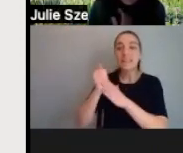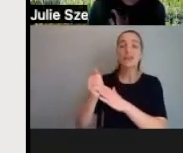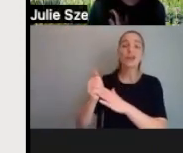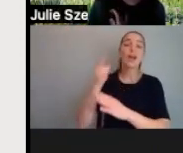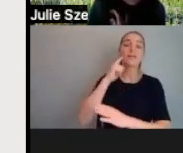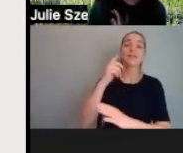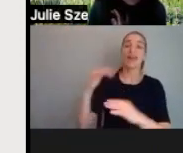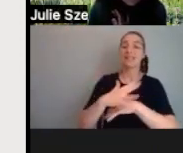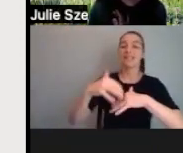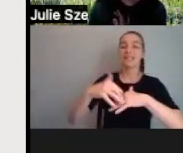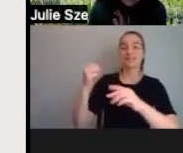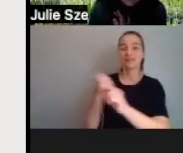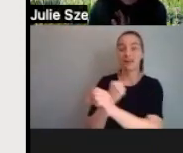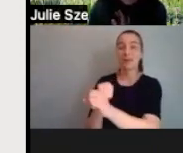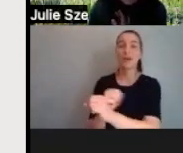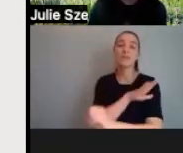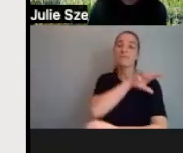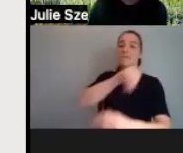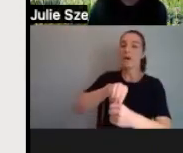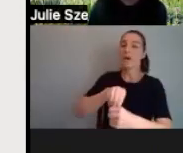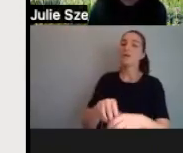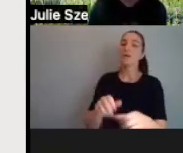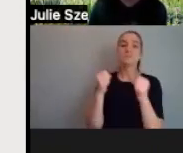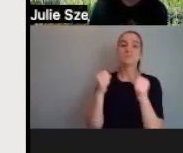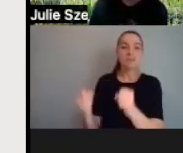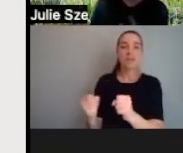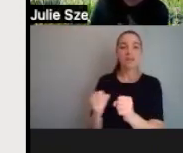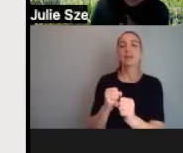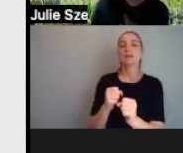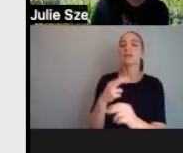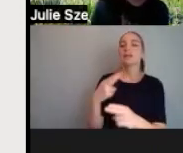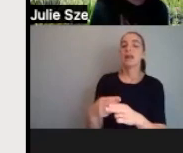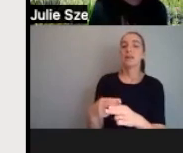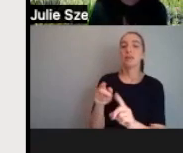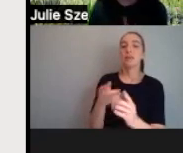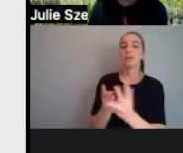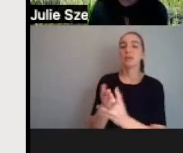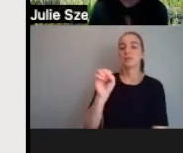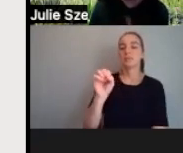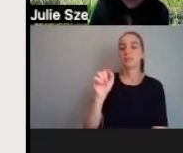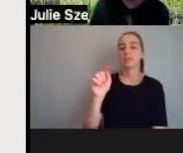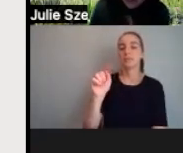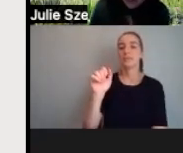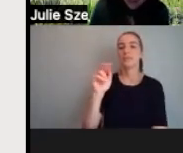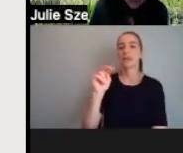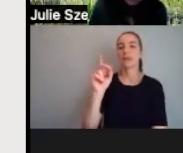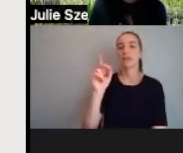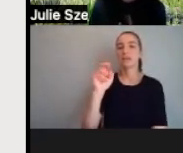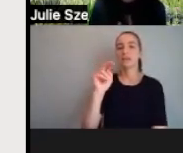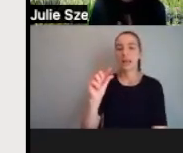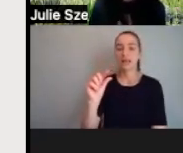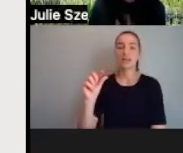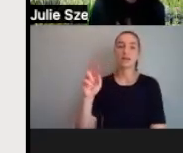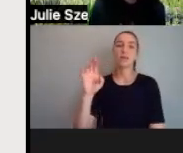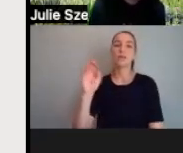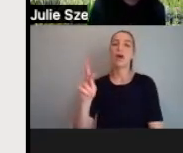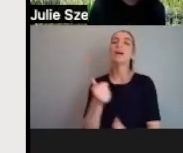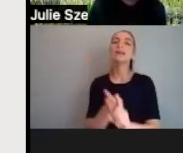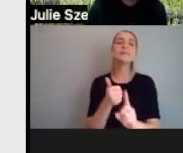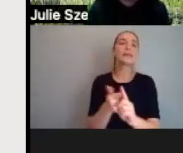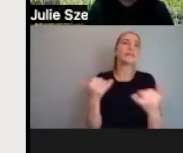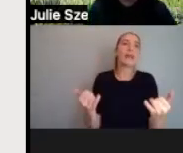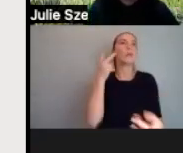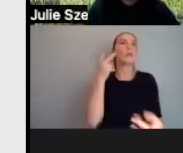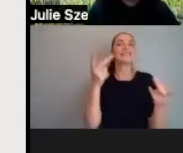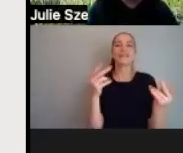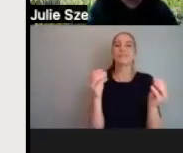and he's actually a hugely prominent now in popular culture. So he's in reservation dogs and, you a bunch of other